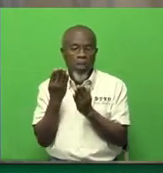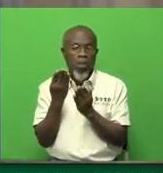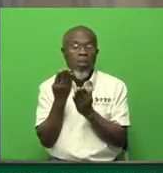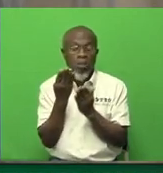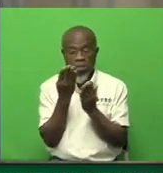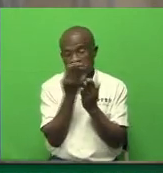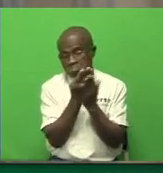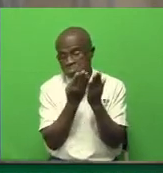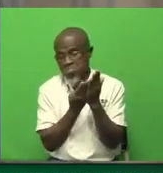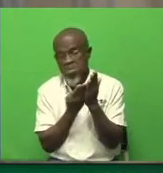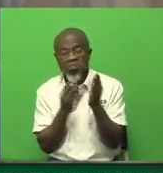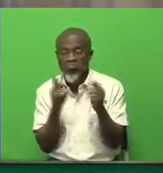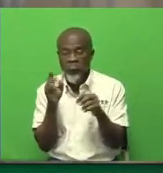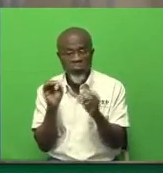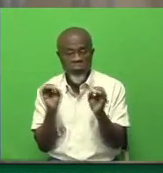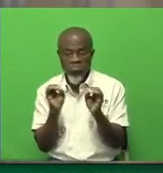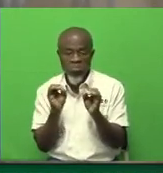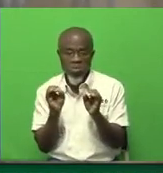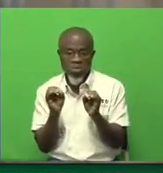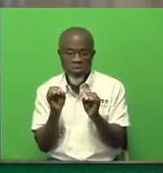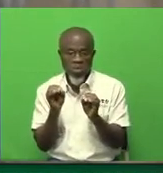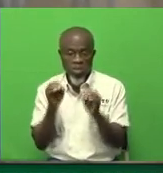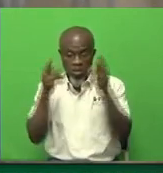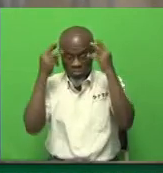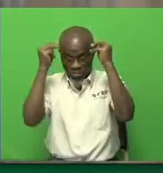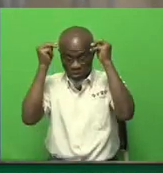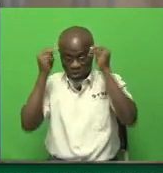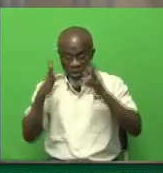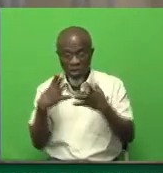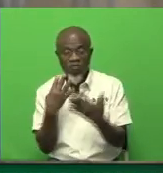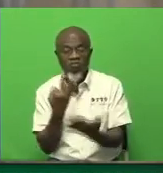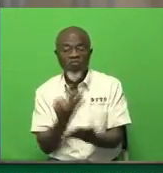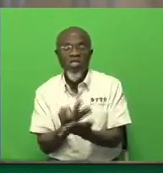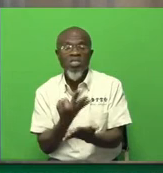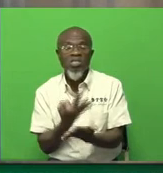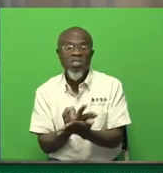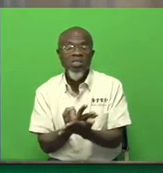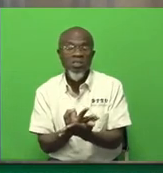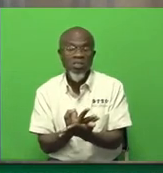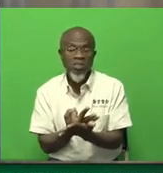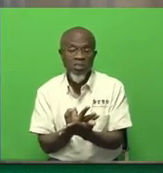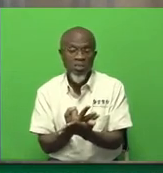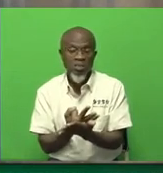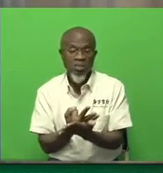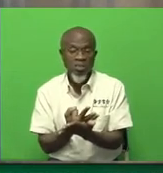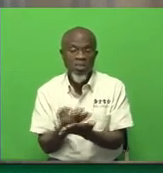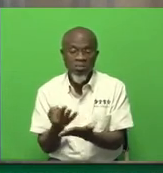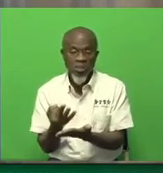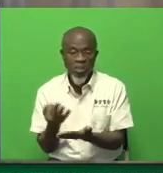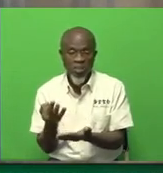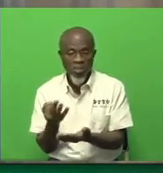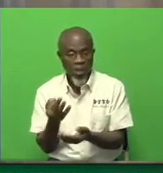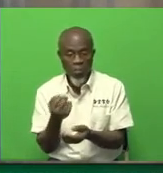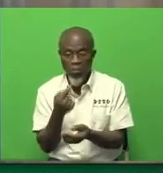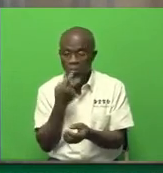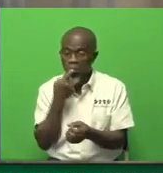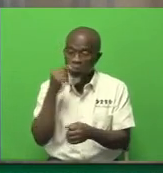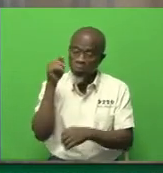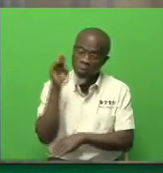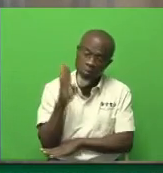opposition the Minister of Finance Shameless he has the nerve to come to Parliament again and promise this um